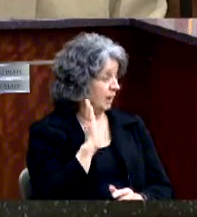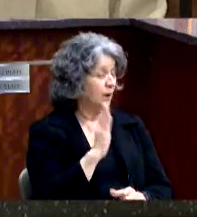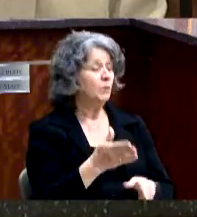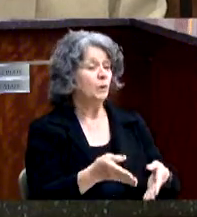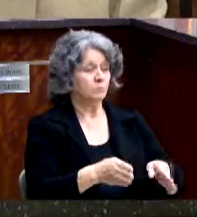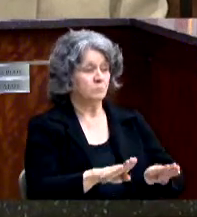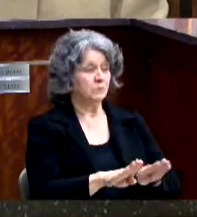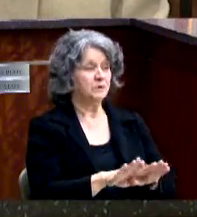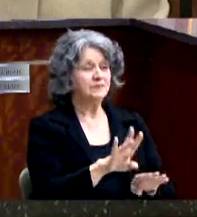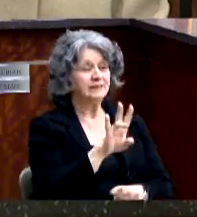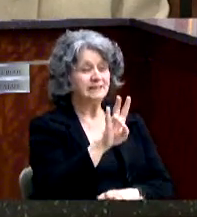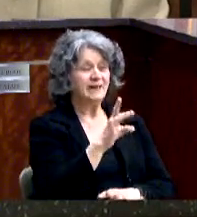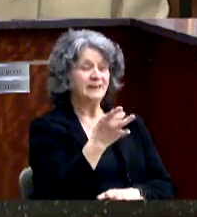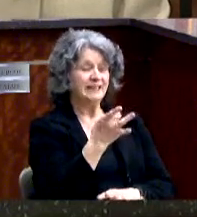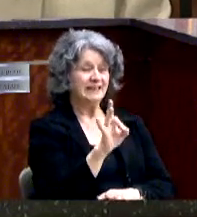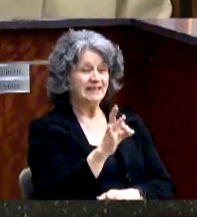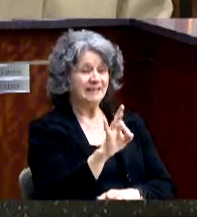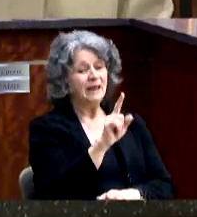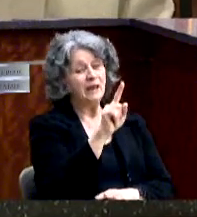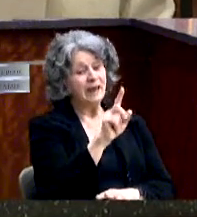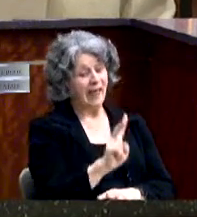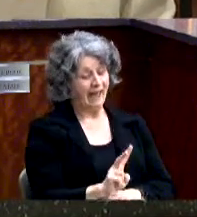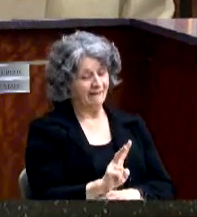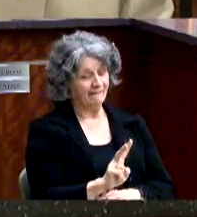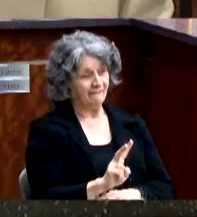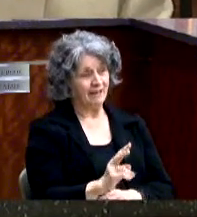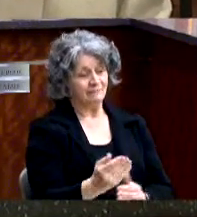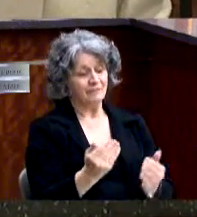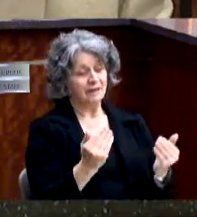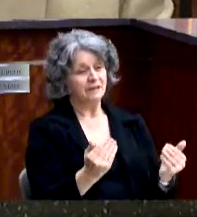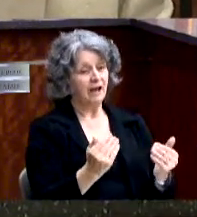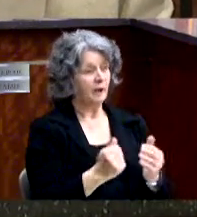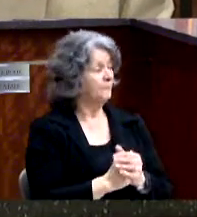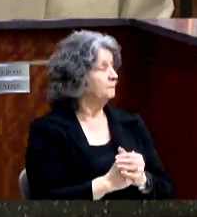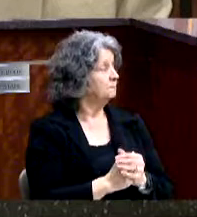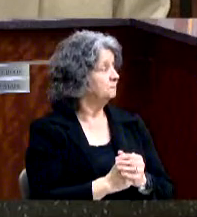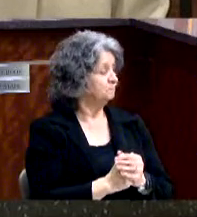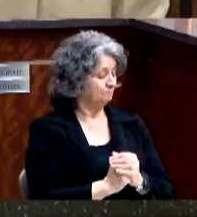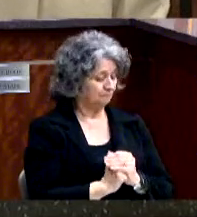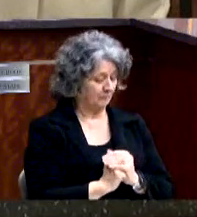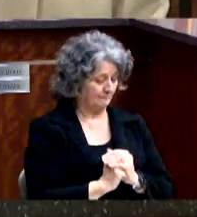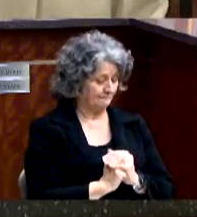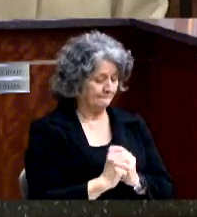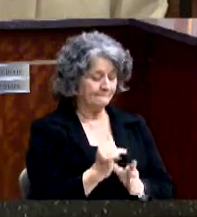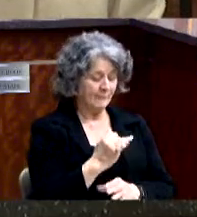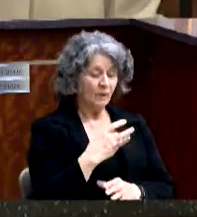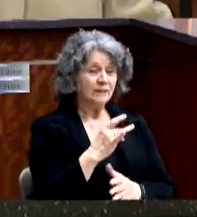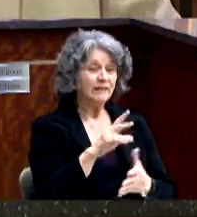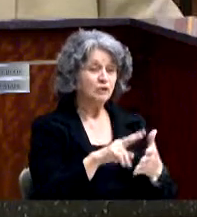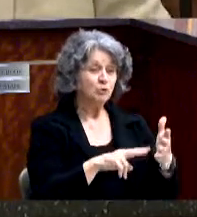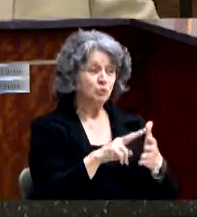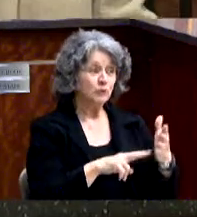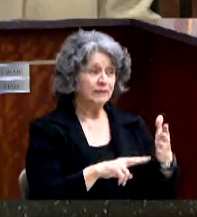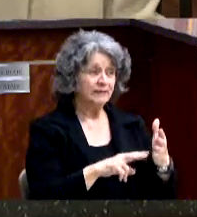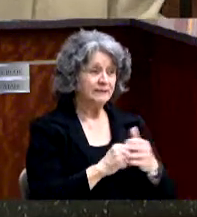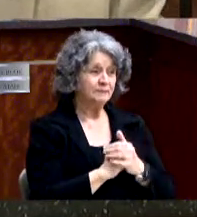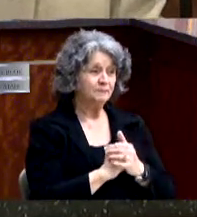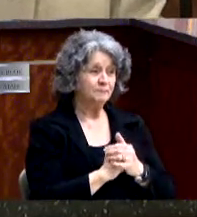at 7:18 At this time, I'd like to read the